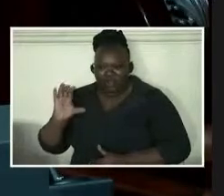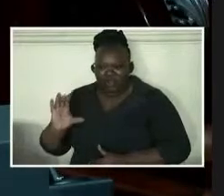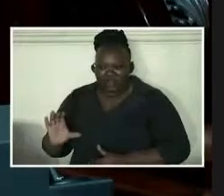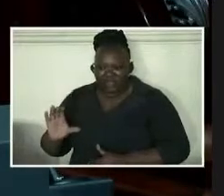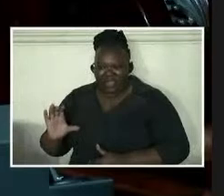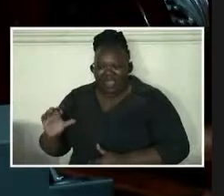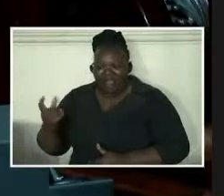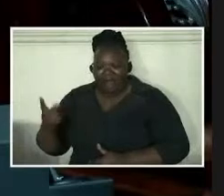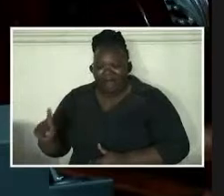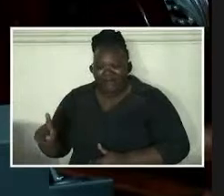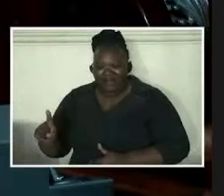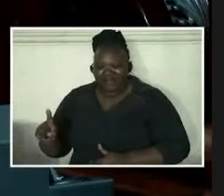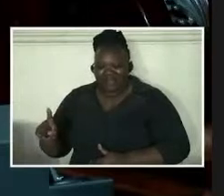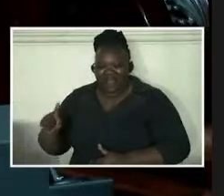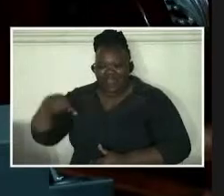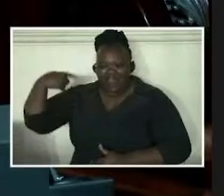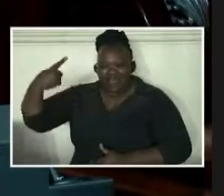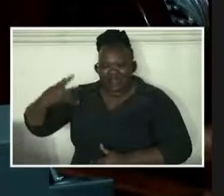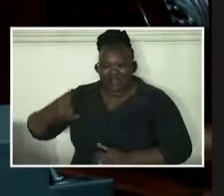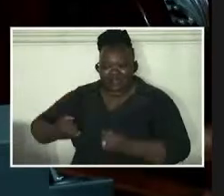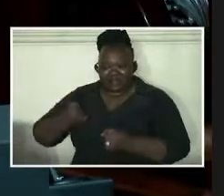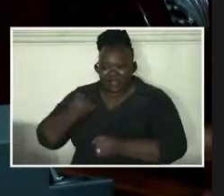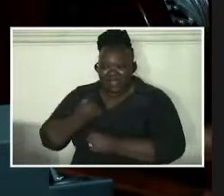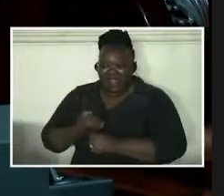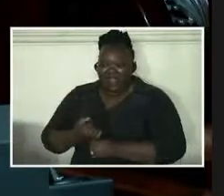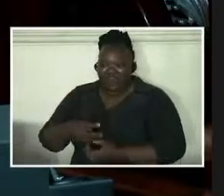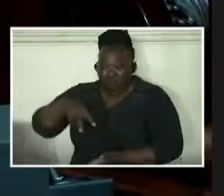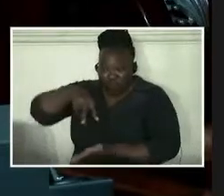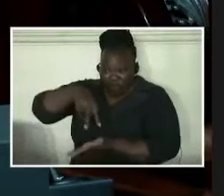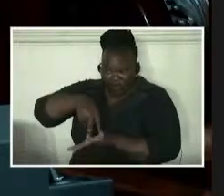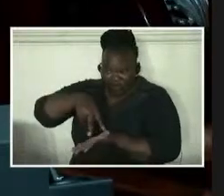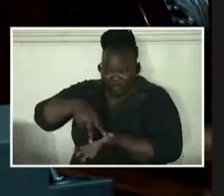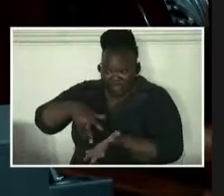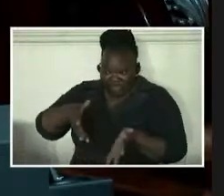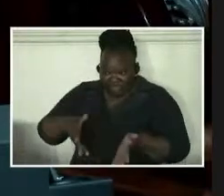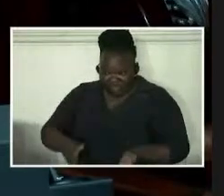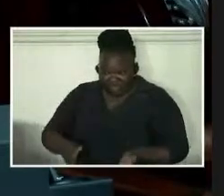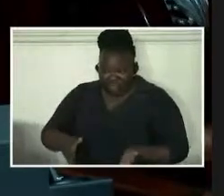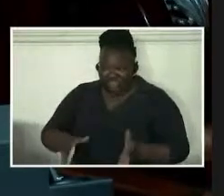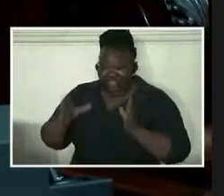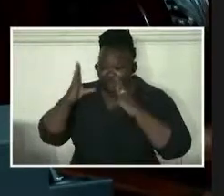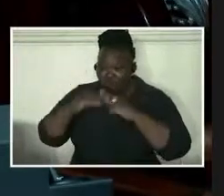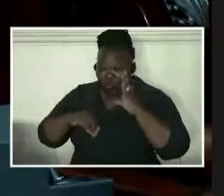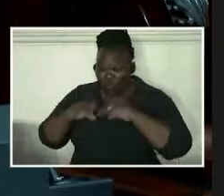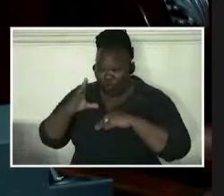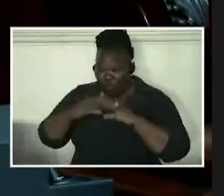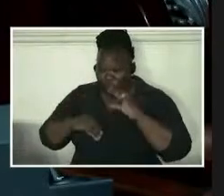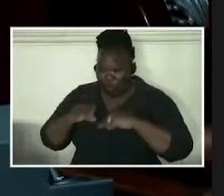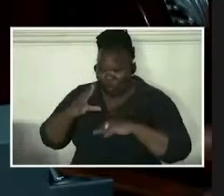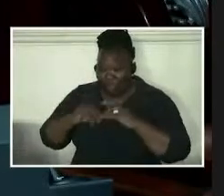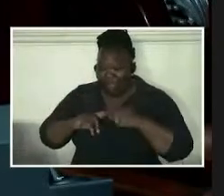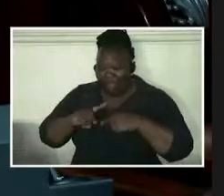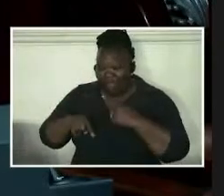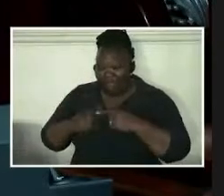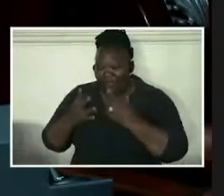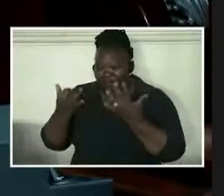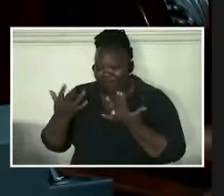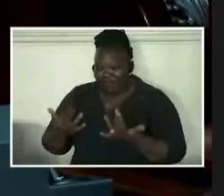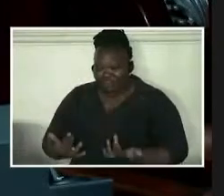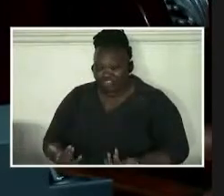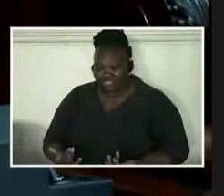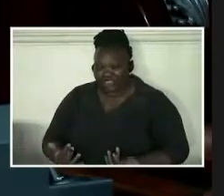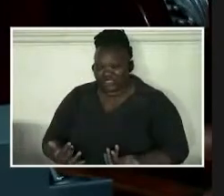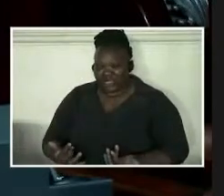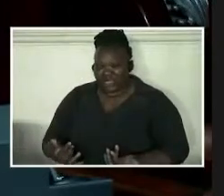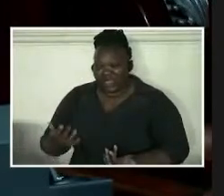on the podium next year taking extensive talking extensively about the budget